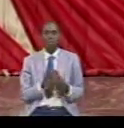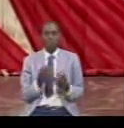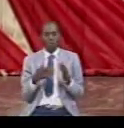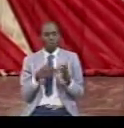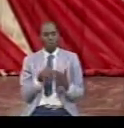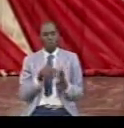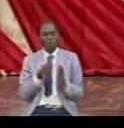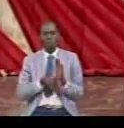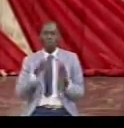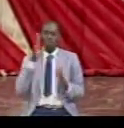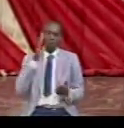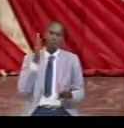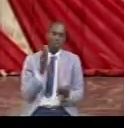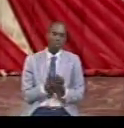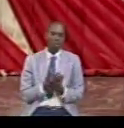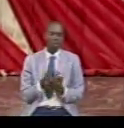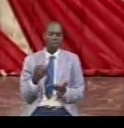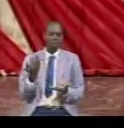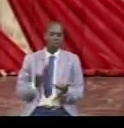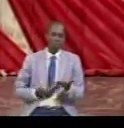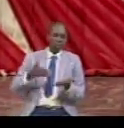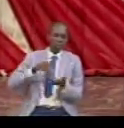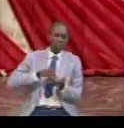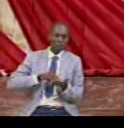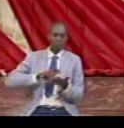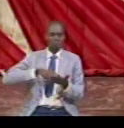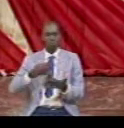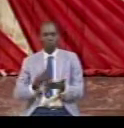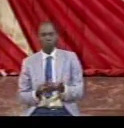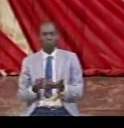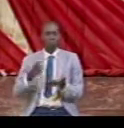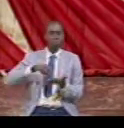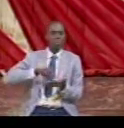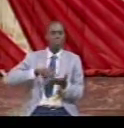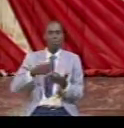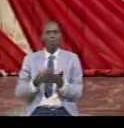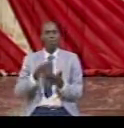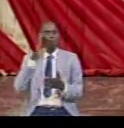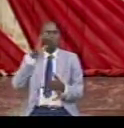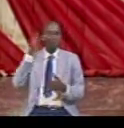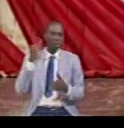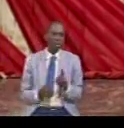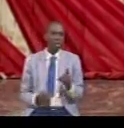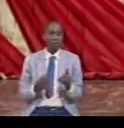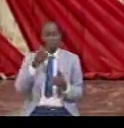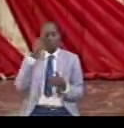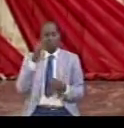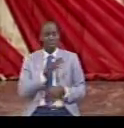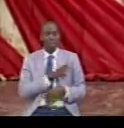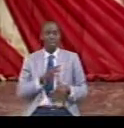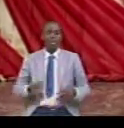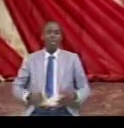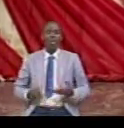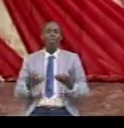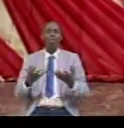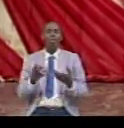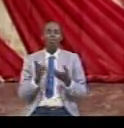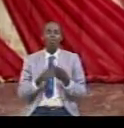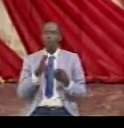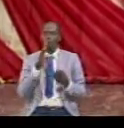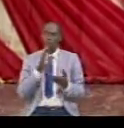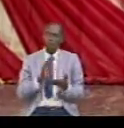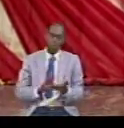to an end. Falling and rising will come to an end, because Christ wants to be glorified in your life. Christ wants